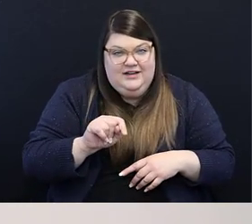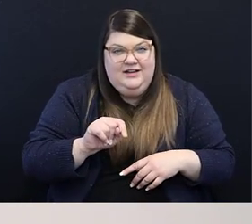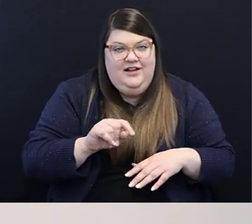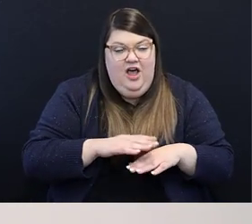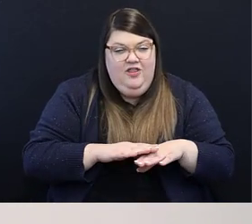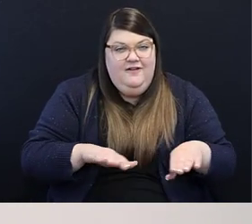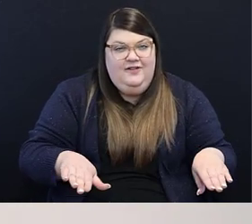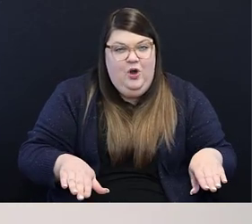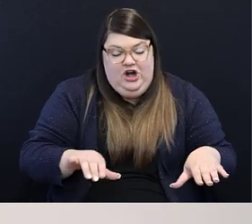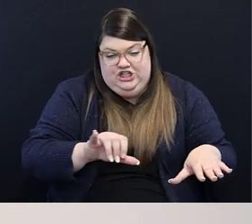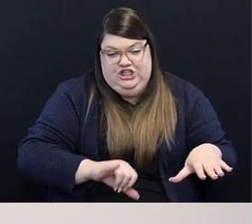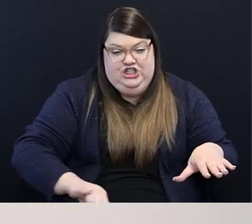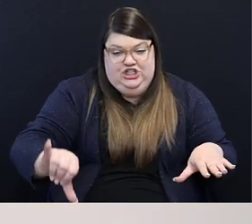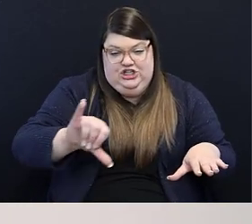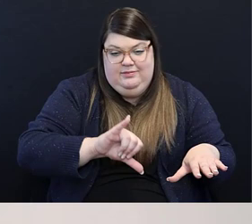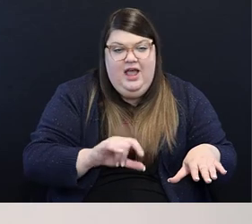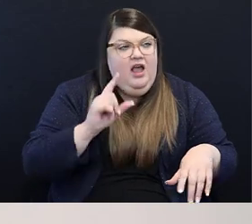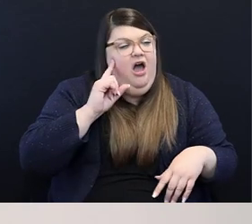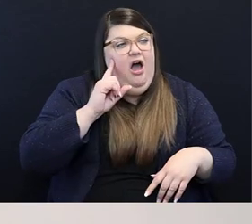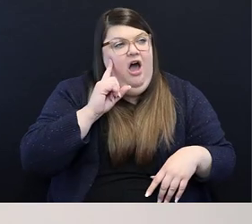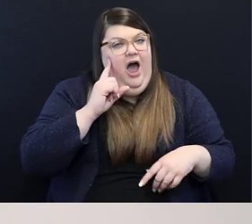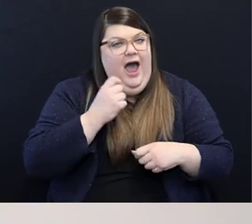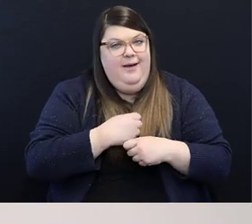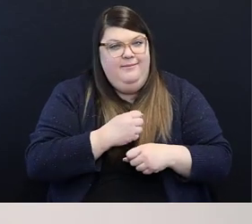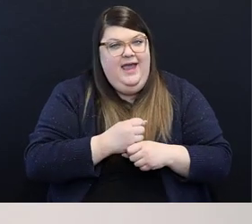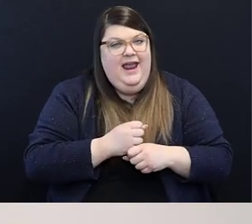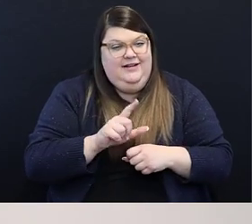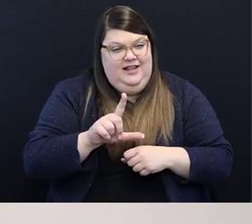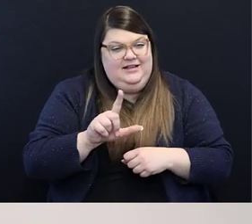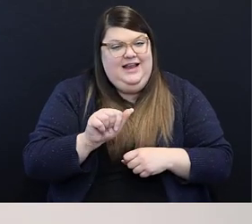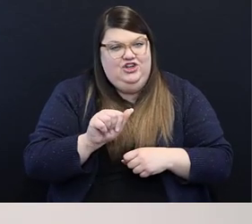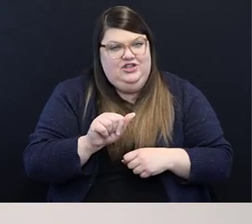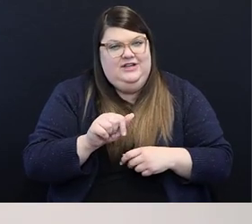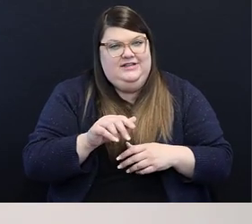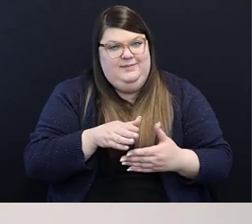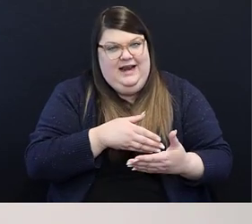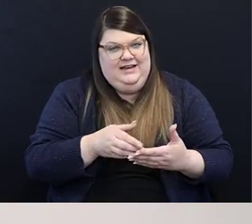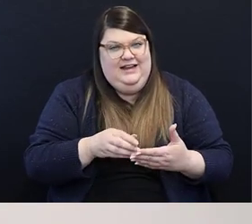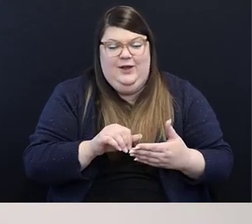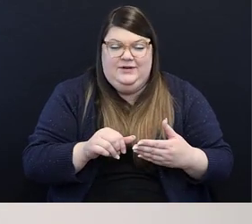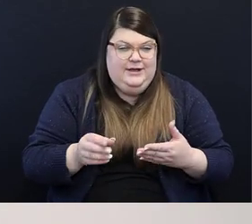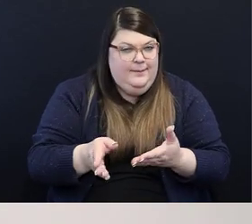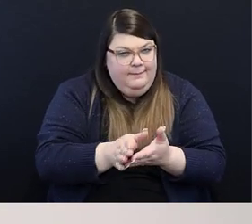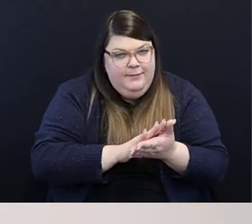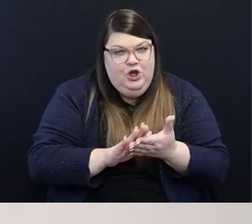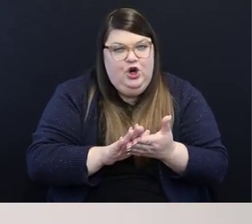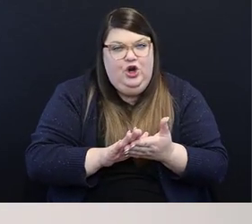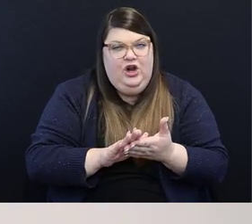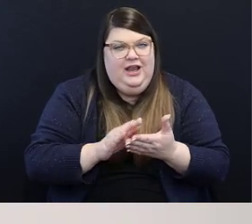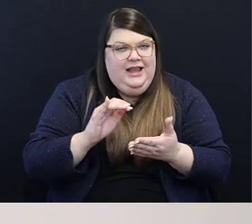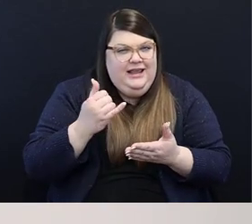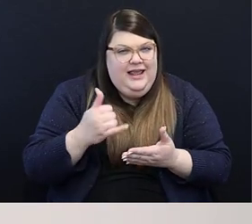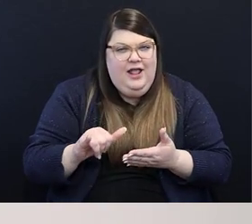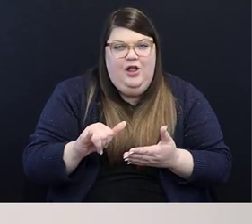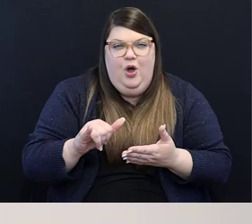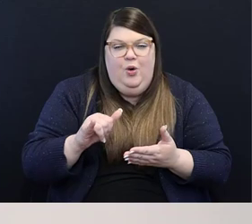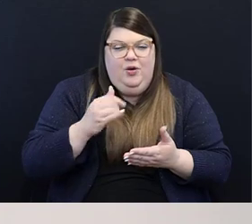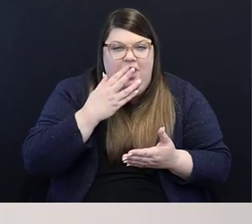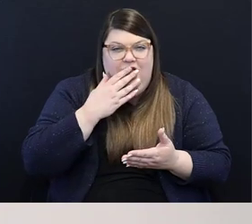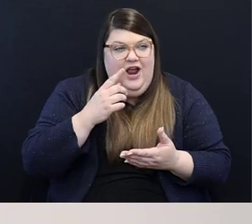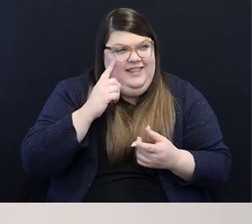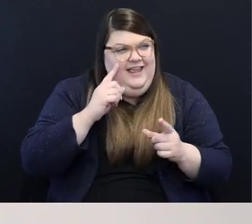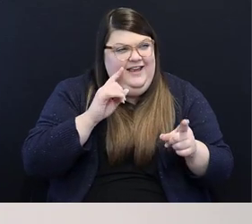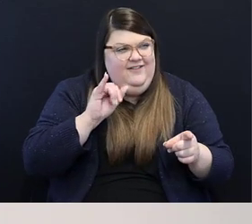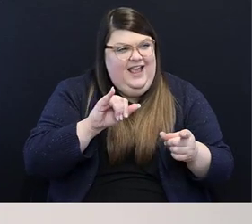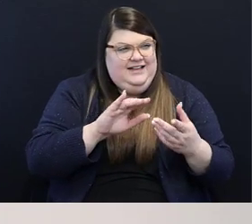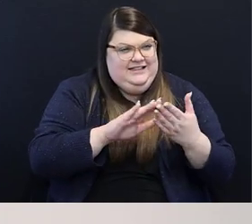made the Los Angeles painting. It was like that pure yellow color, and I think of the city, the color yellow, so